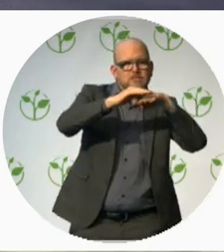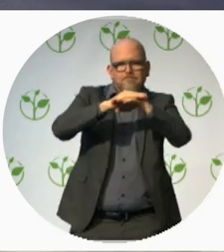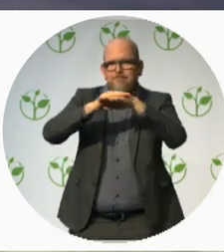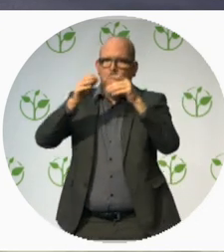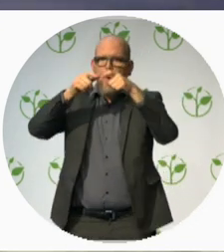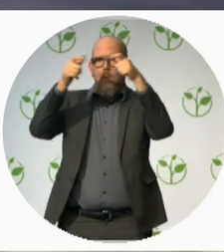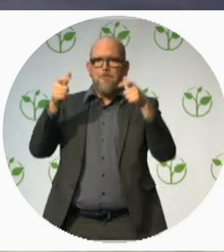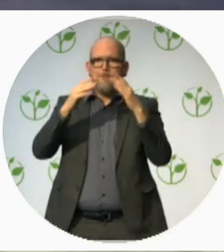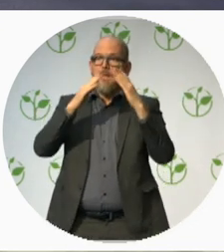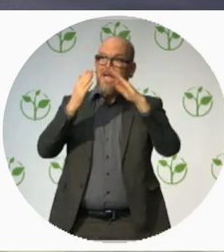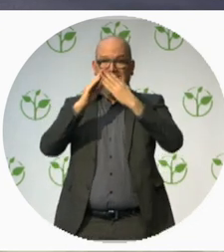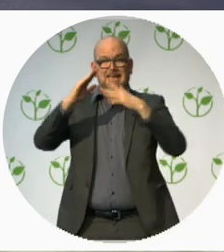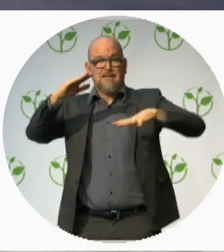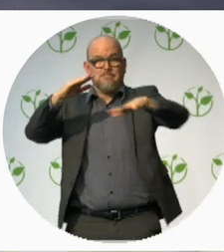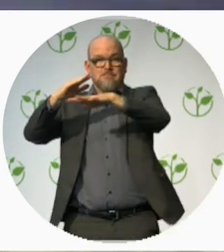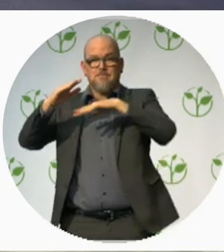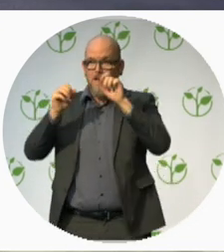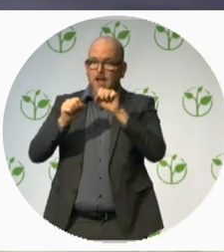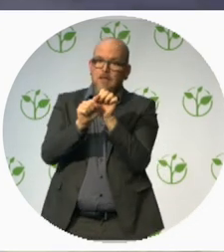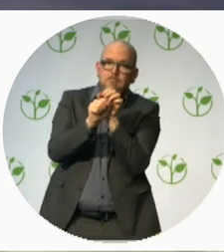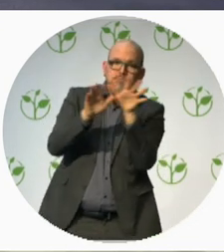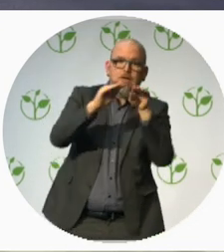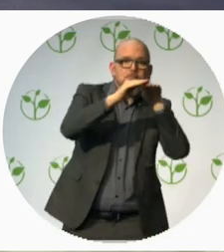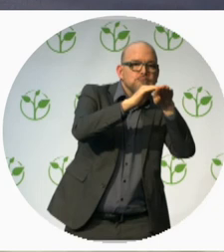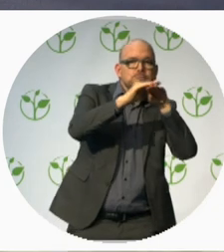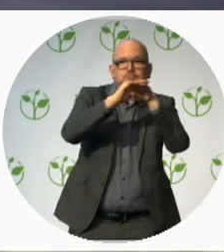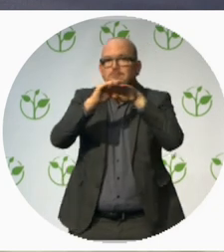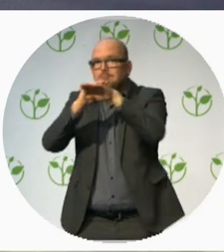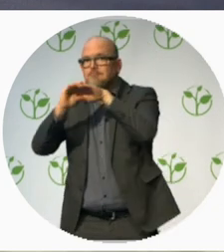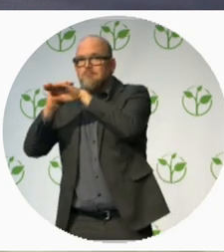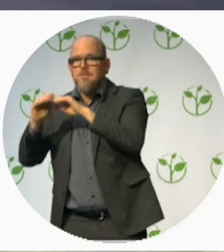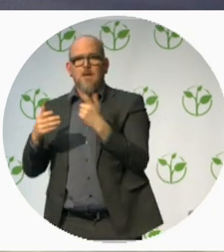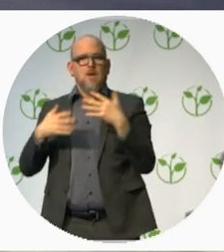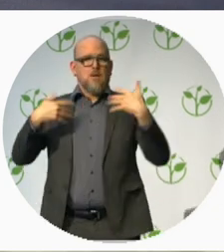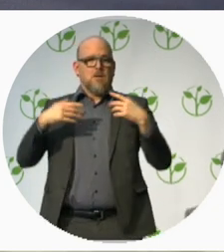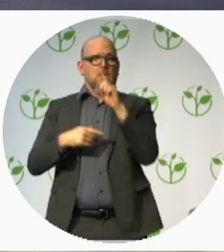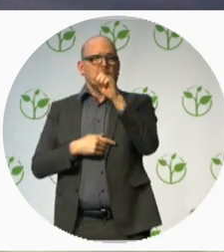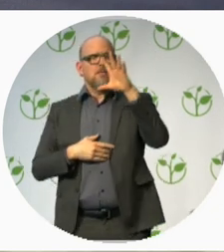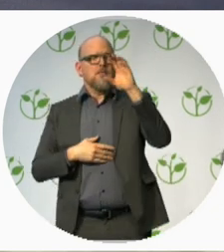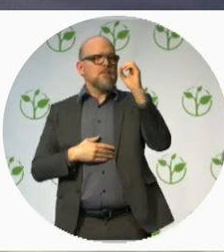Welawaya. Since the start of the project, approximately 50,000 persons with disabilities have benefited.